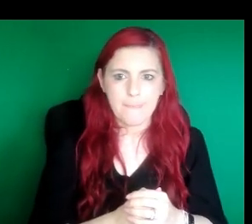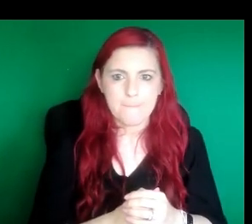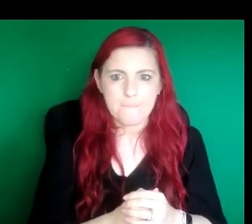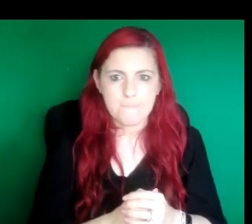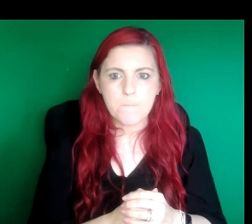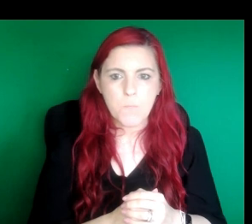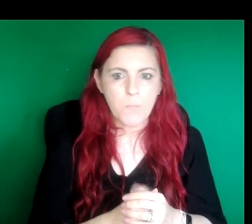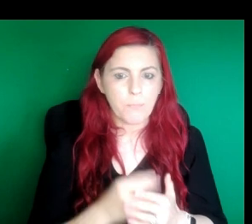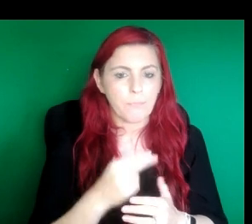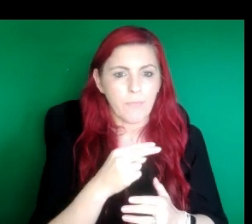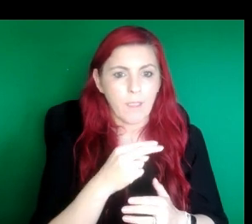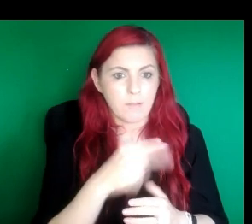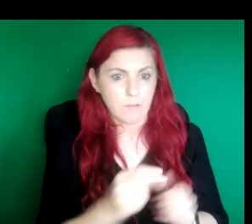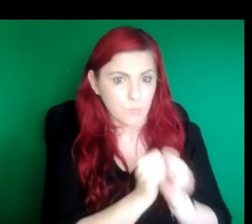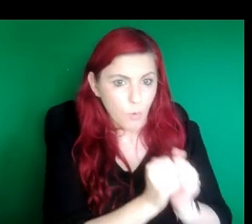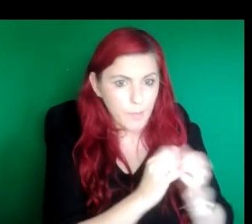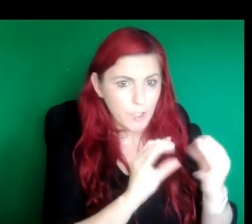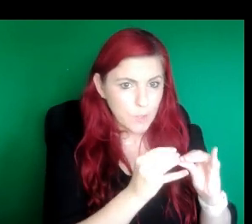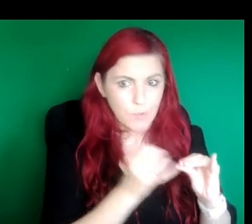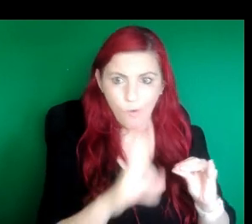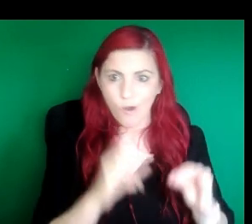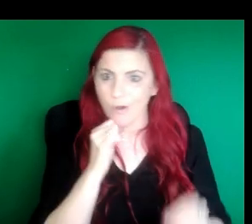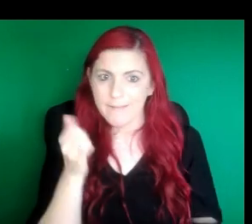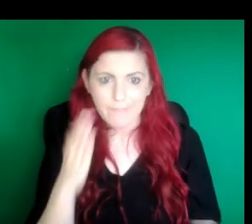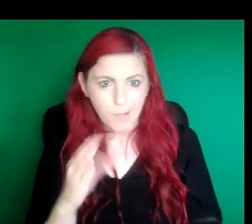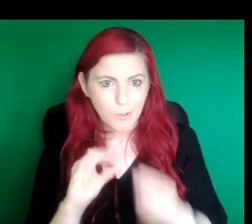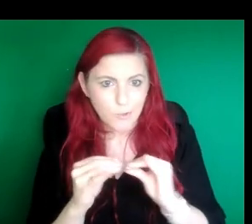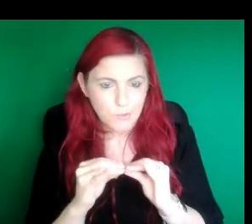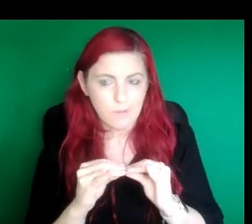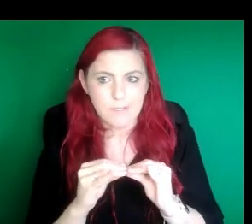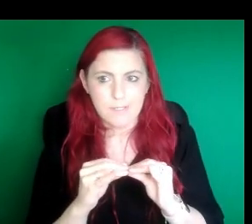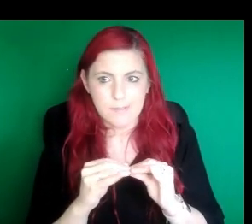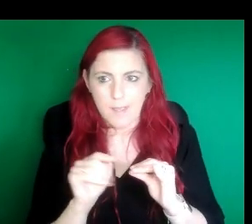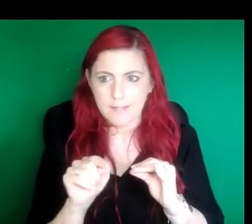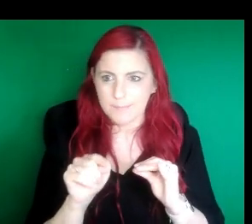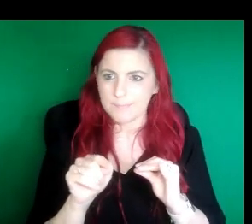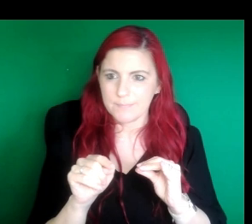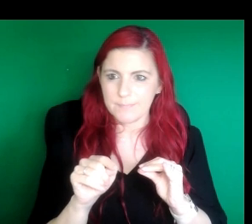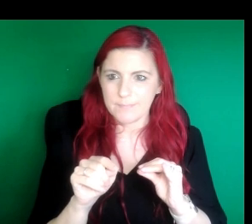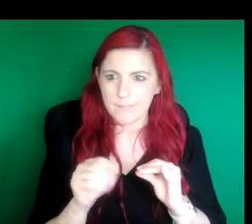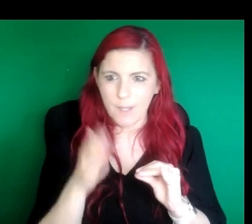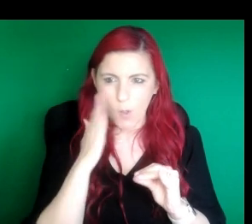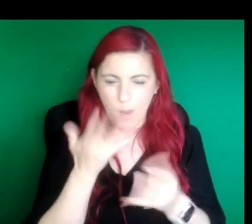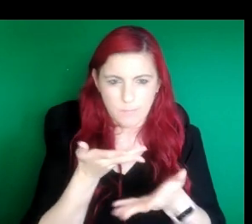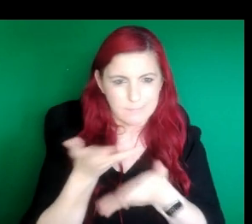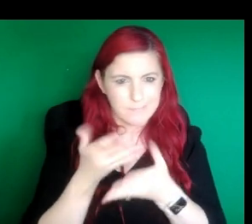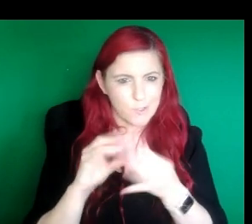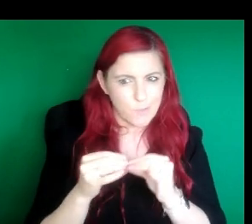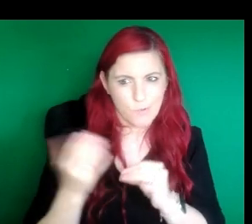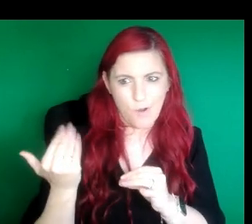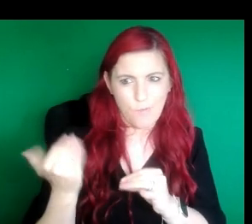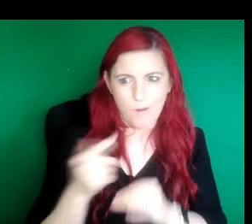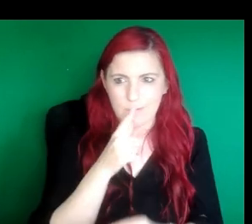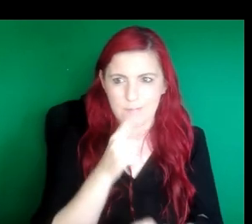There were some inappropriate interpreters or just unavailable interpreters. I was speaking to the interpreters earlier